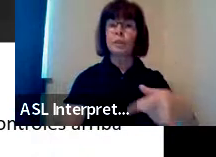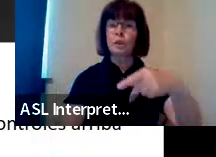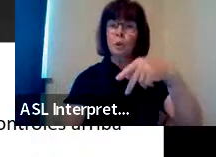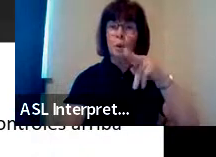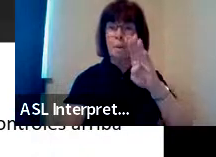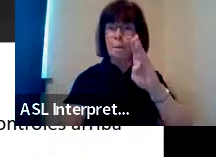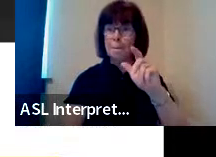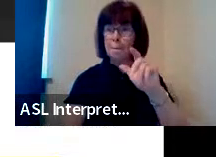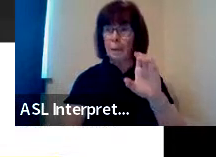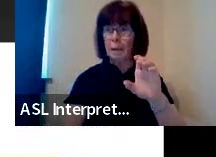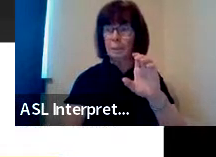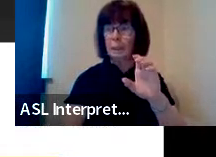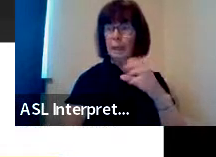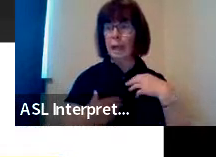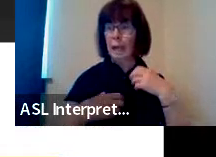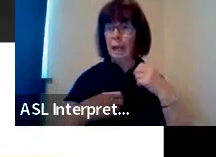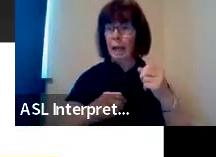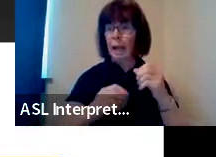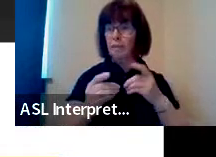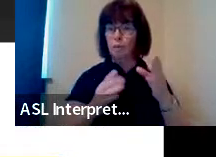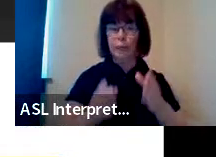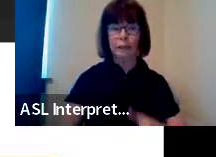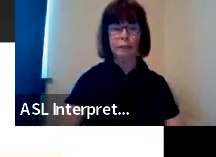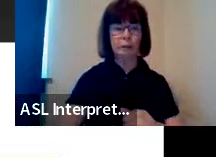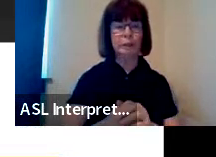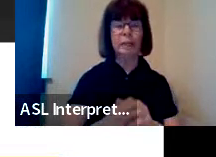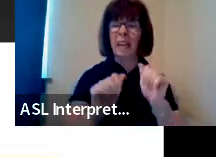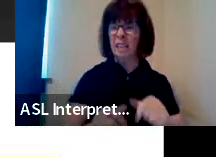Director. Kenny Watkins, start.